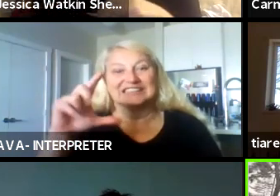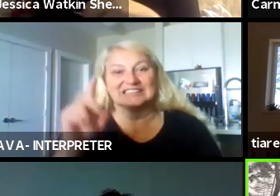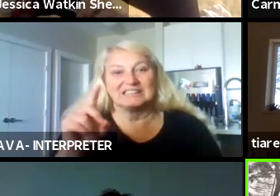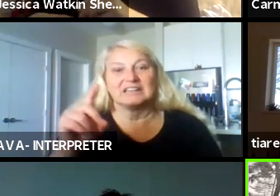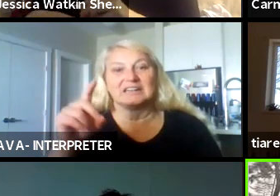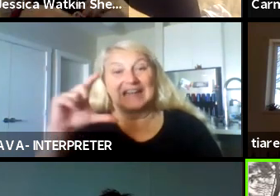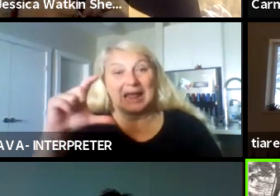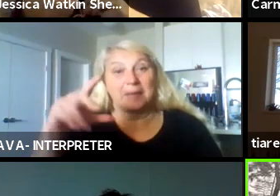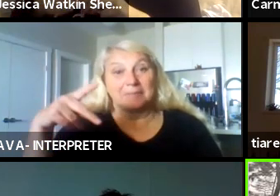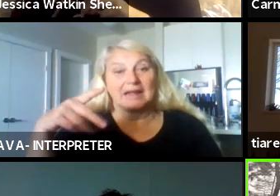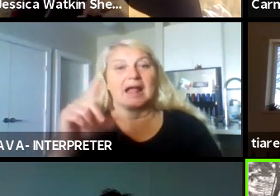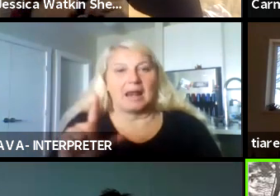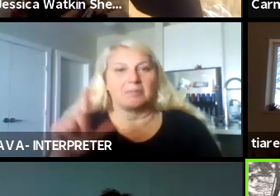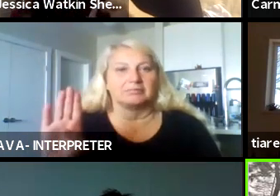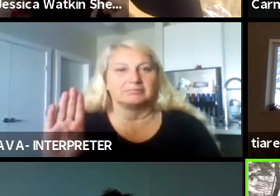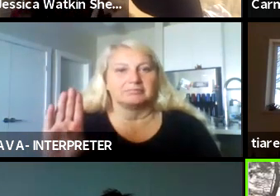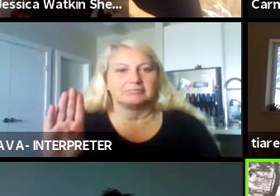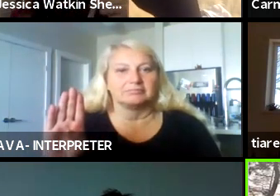https://recapd.com/w/BF(D)PLB.